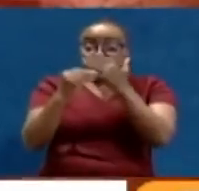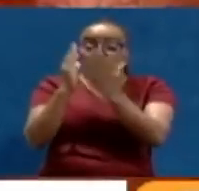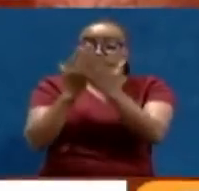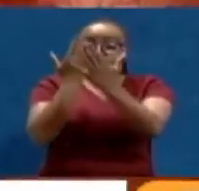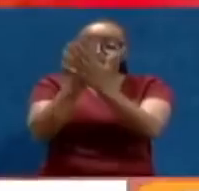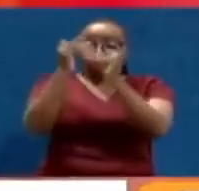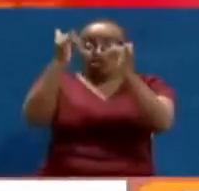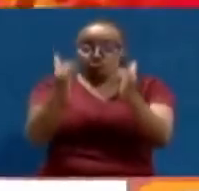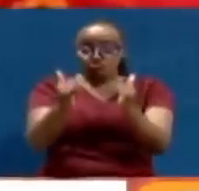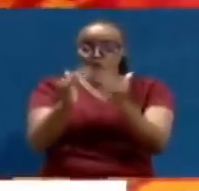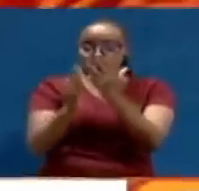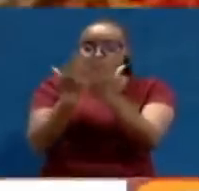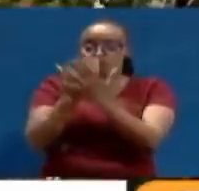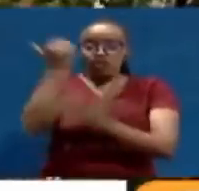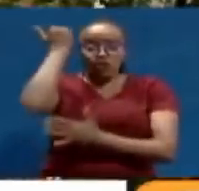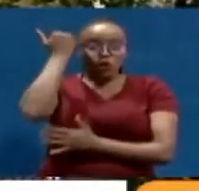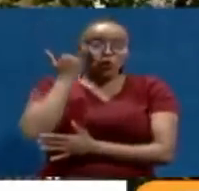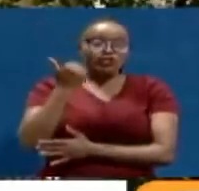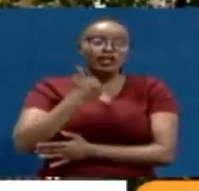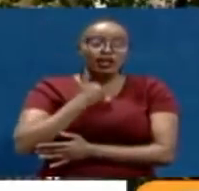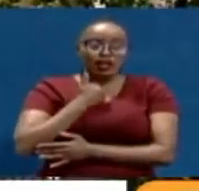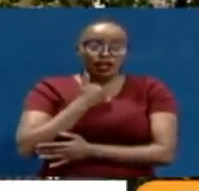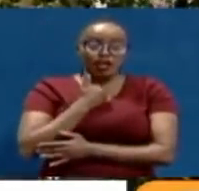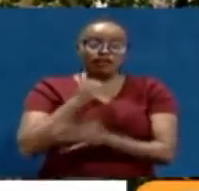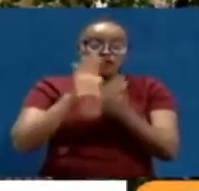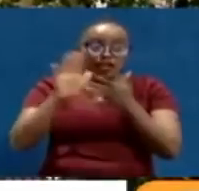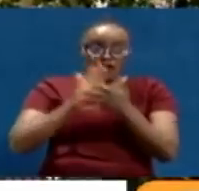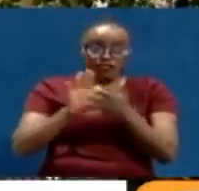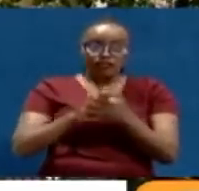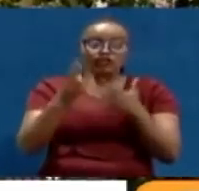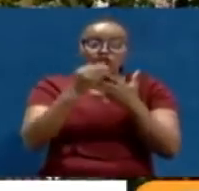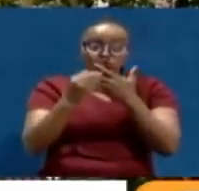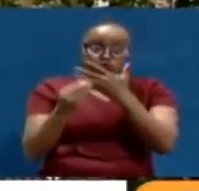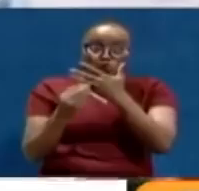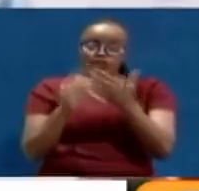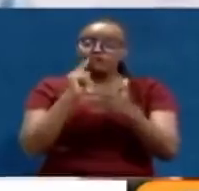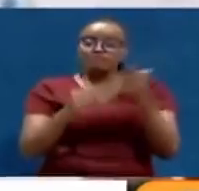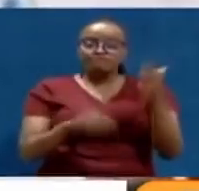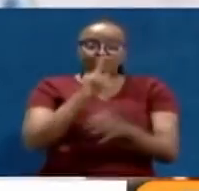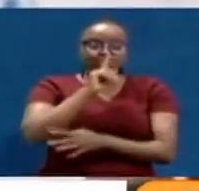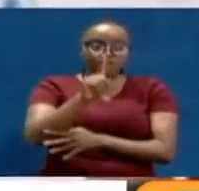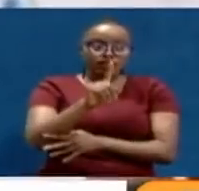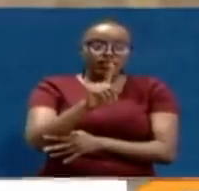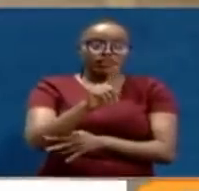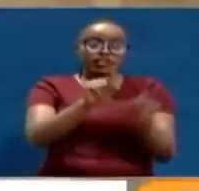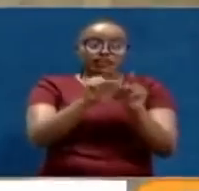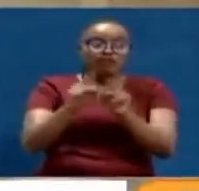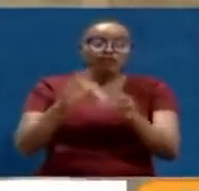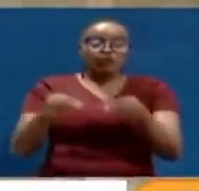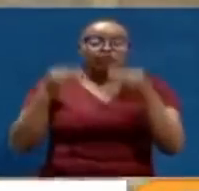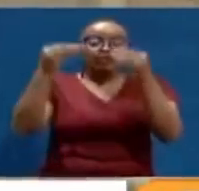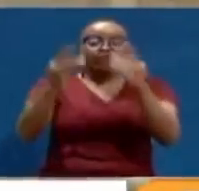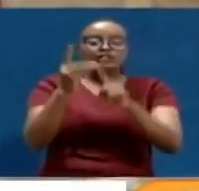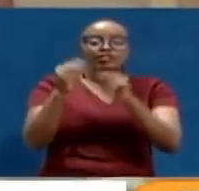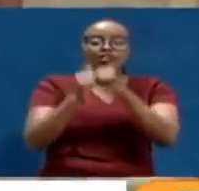filed new applications in the court certified as extremely urgent. Sonko argues that by orders in the petition issued on